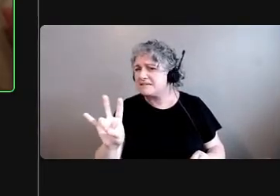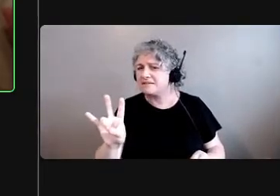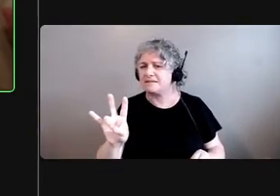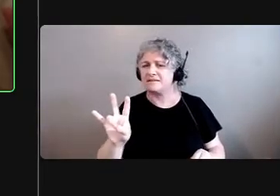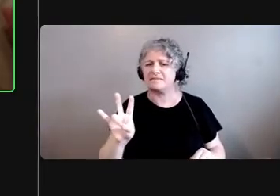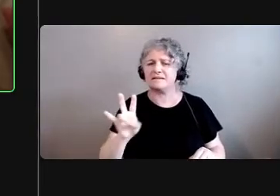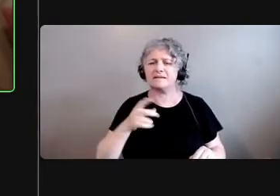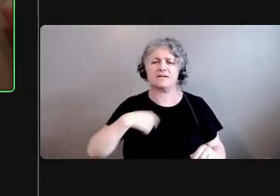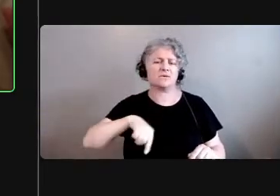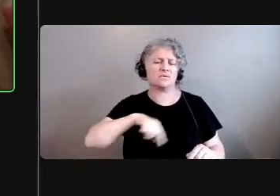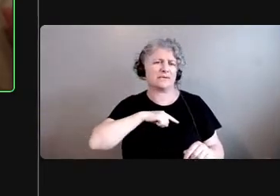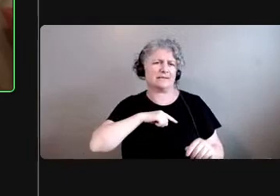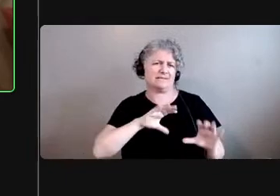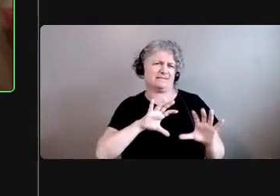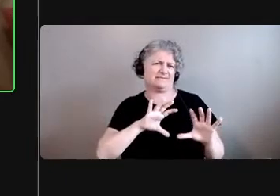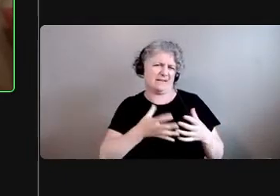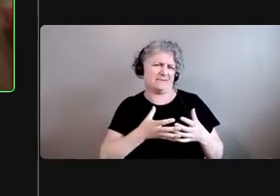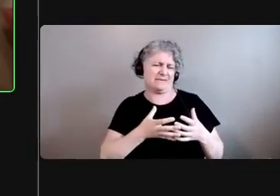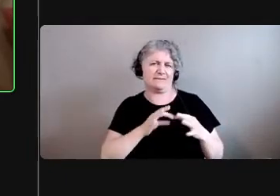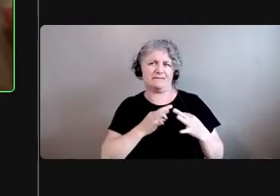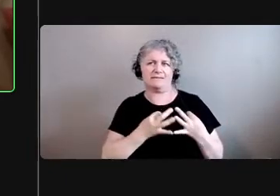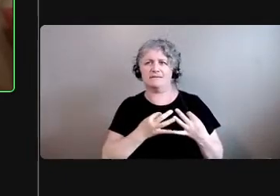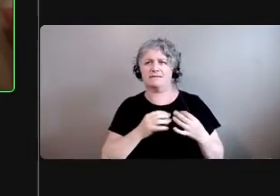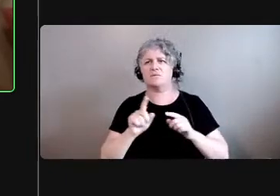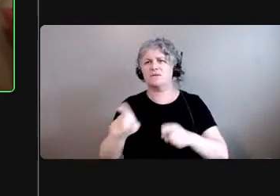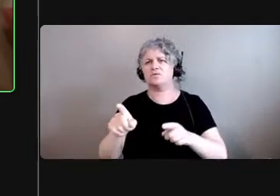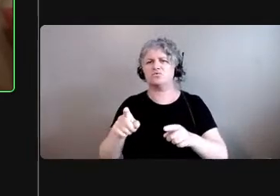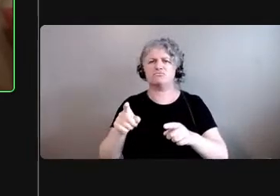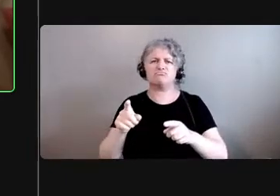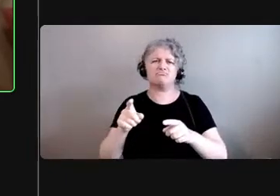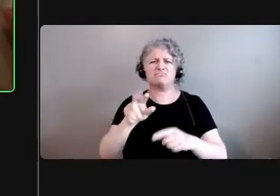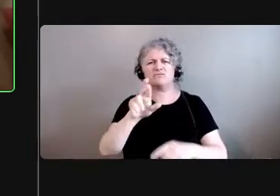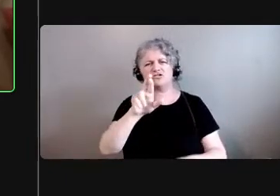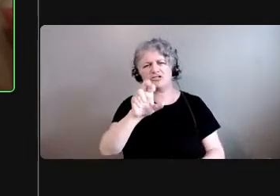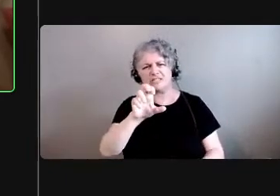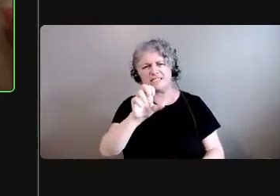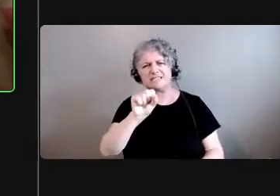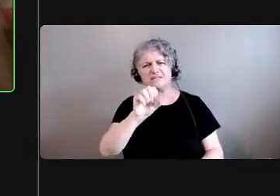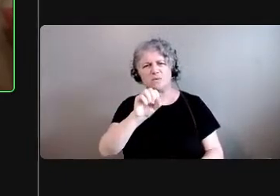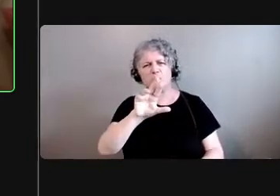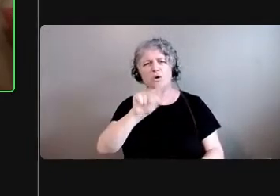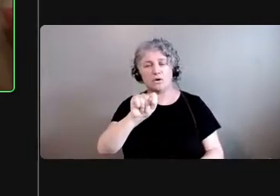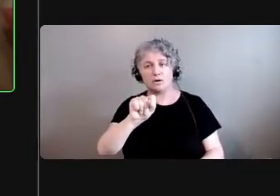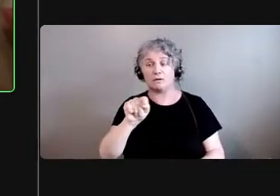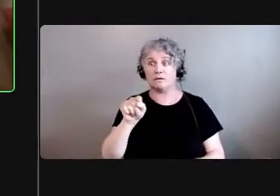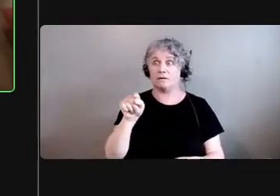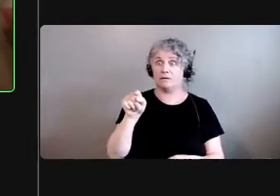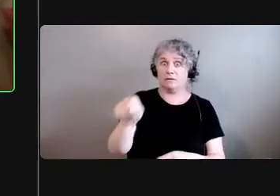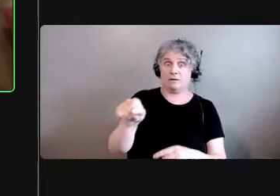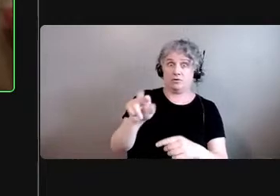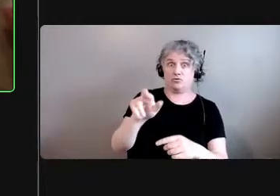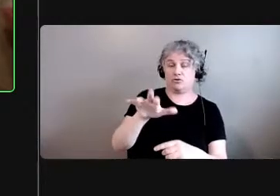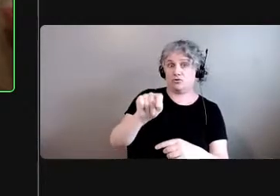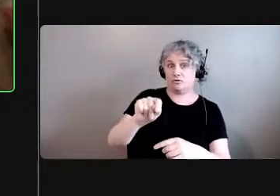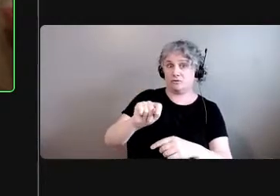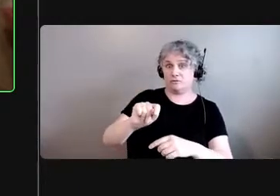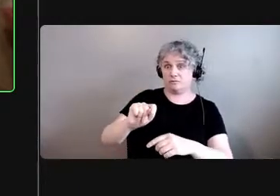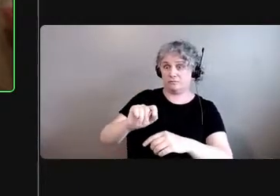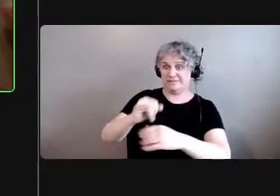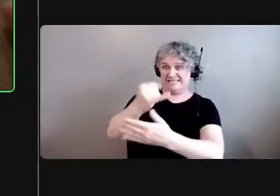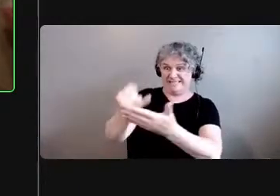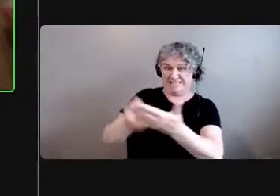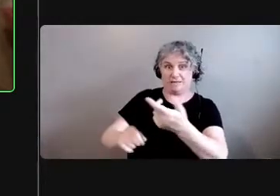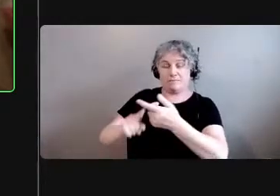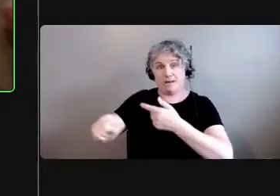to sort of like a resort that was actually designed by a man who was blind. So it